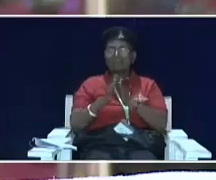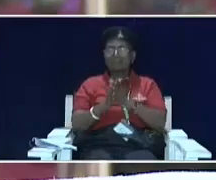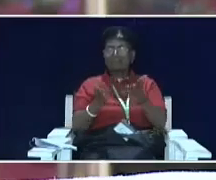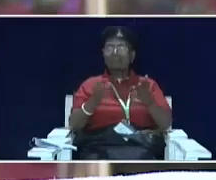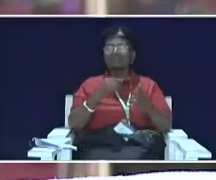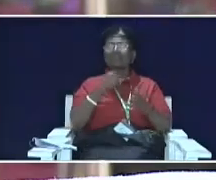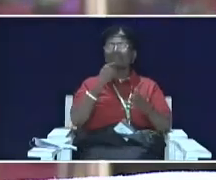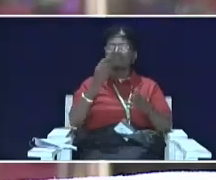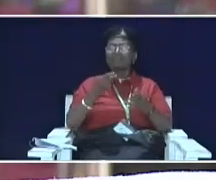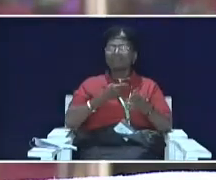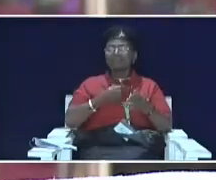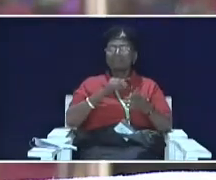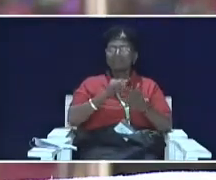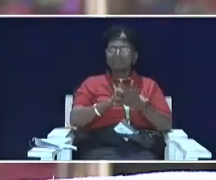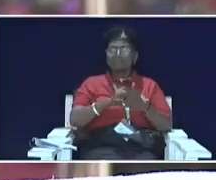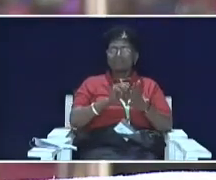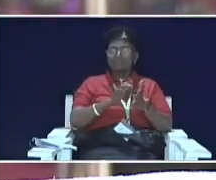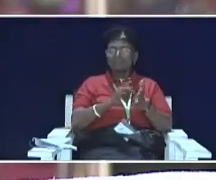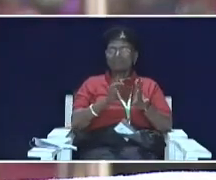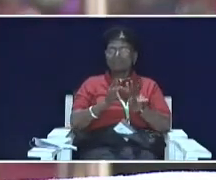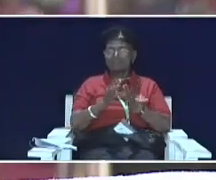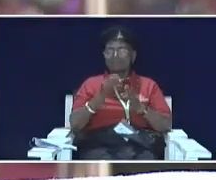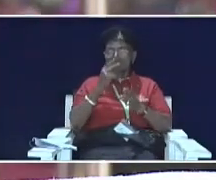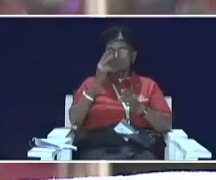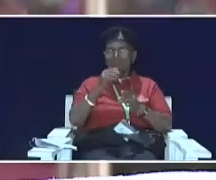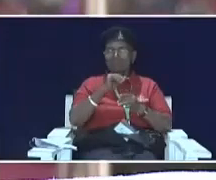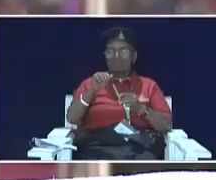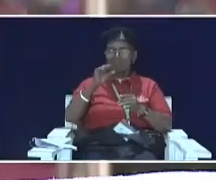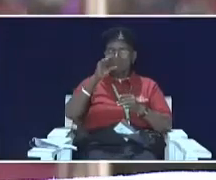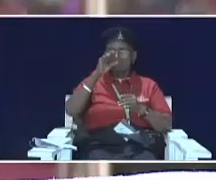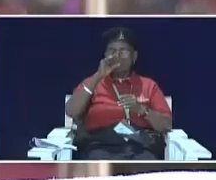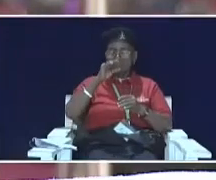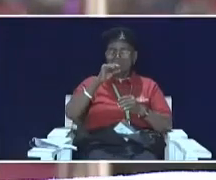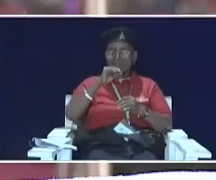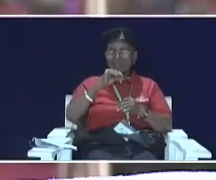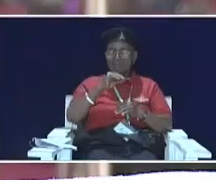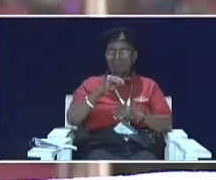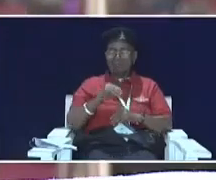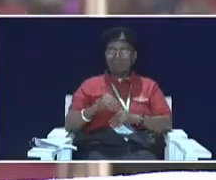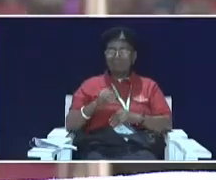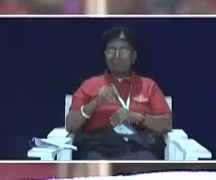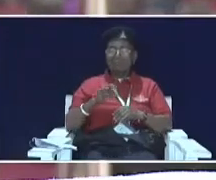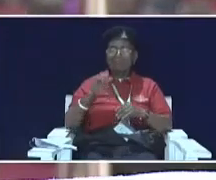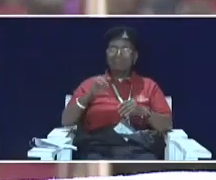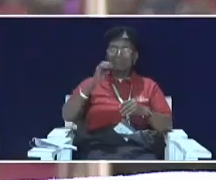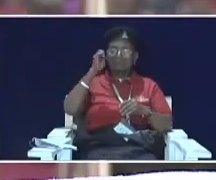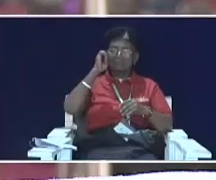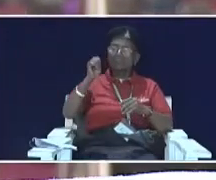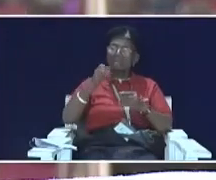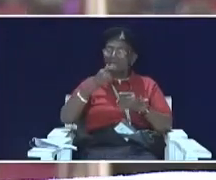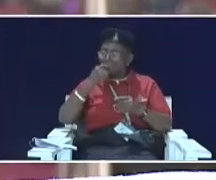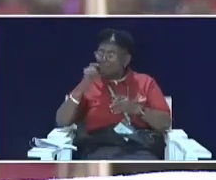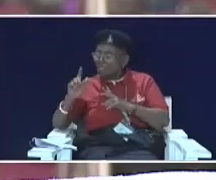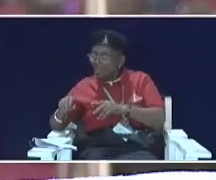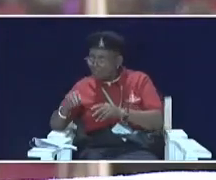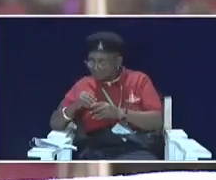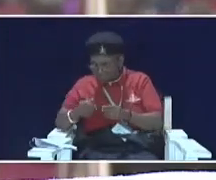man who was born blind. He spat on the ground, made